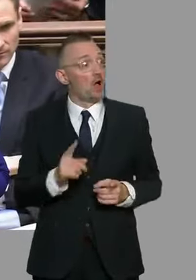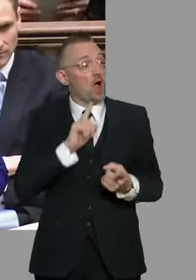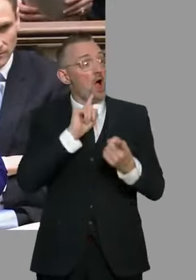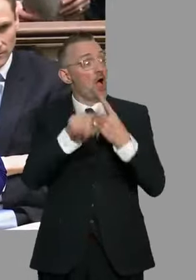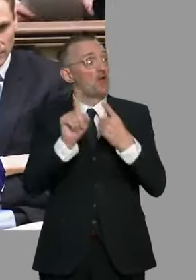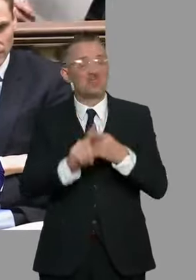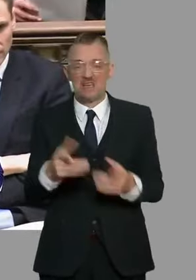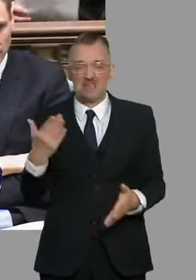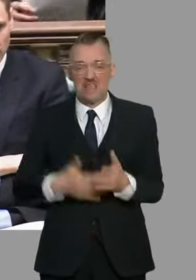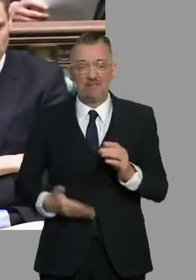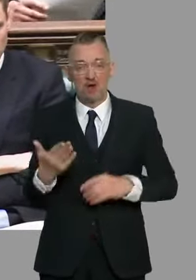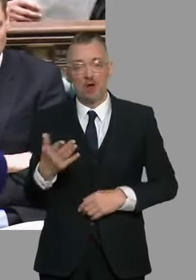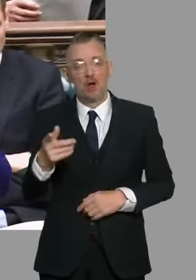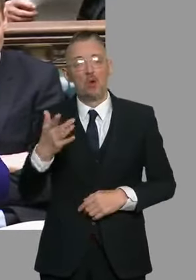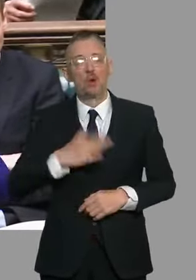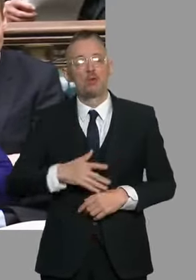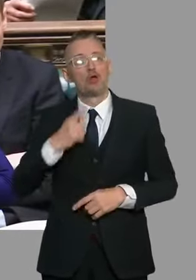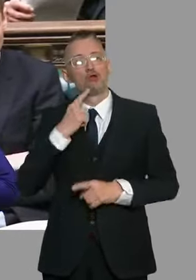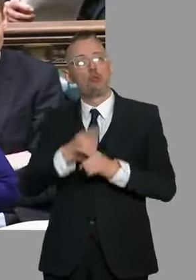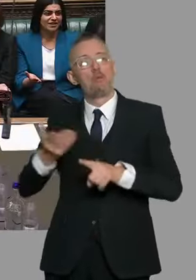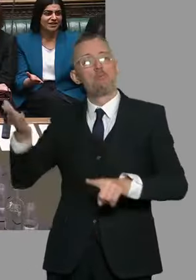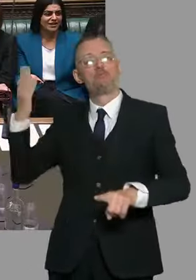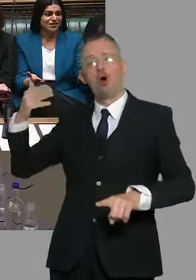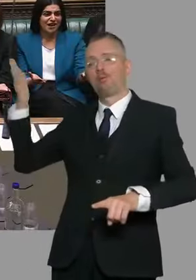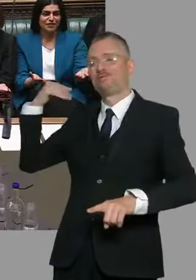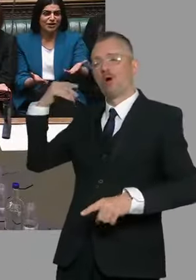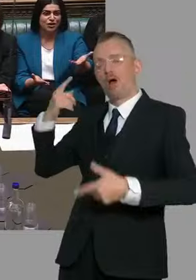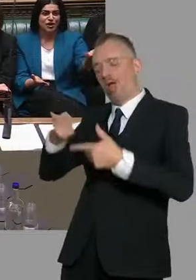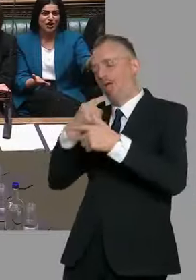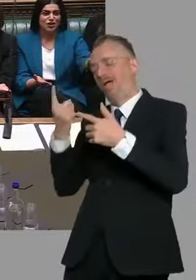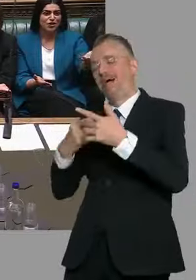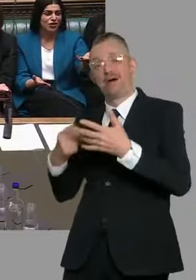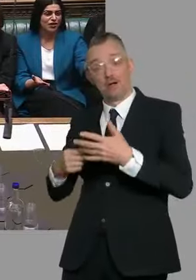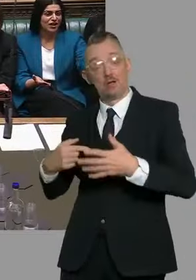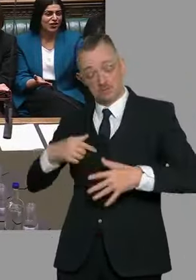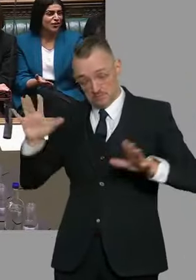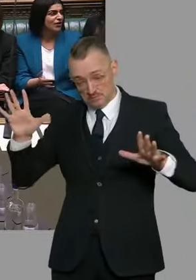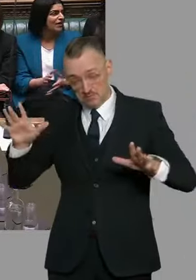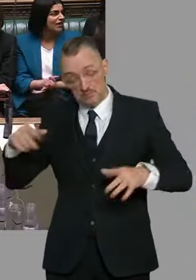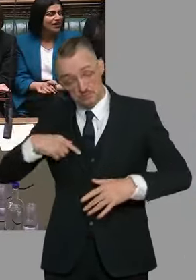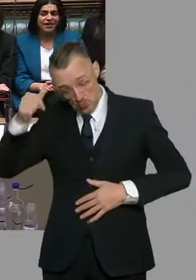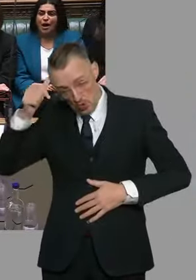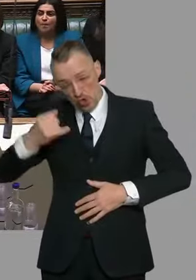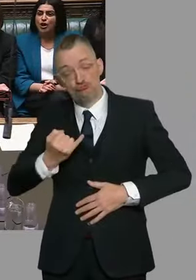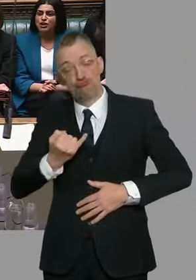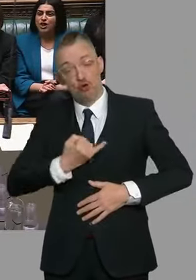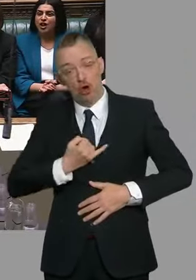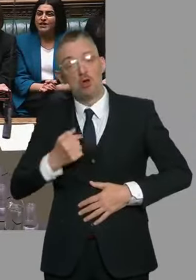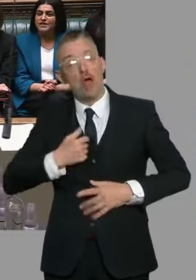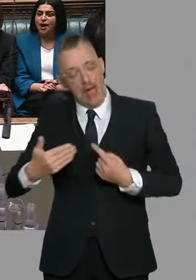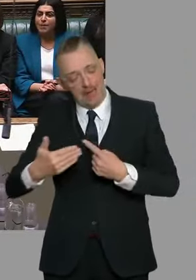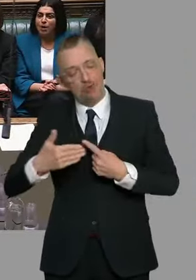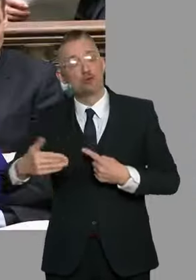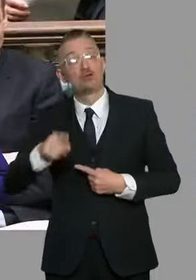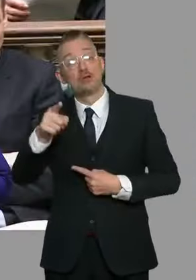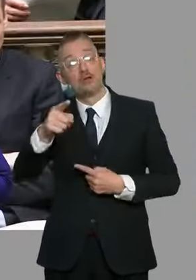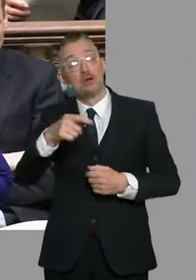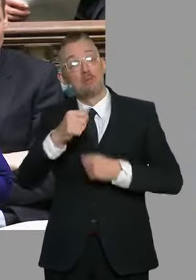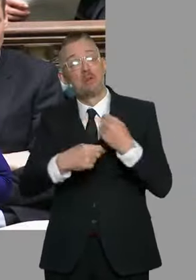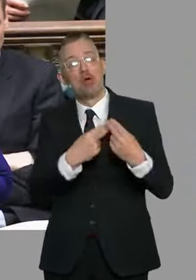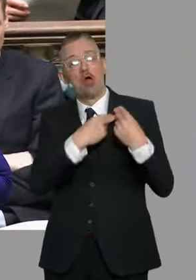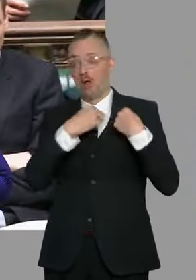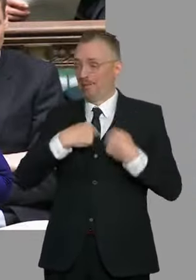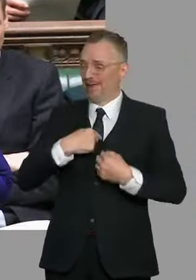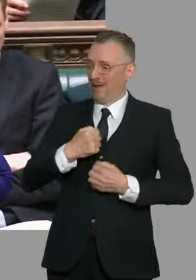is, we've acknowledged where things went wrong. He will never take responsibility. He will never take responsibility. The fact